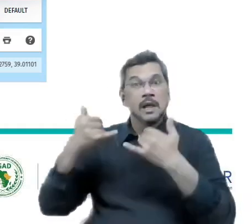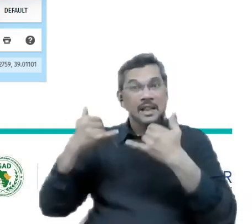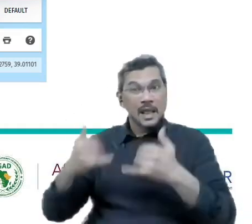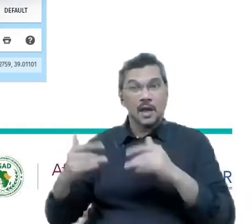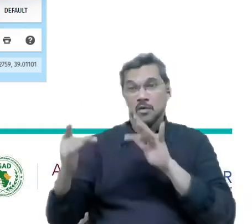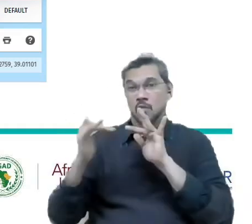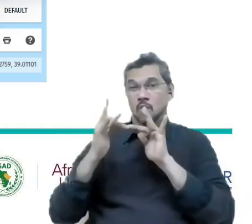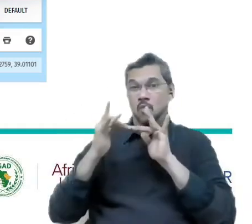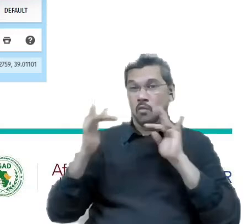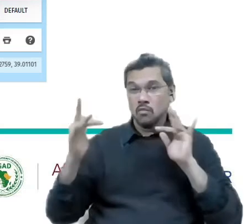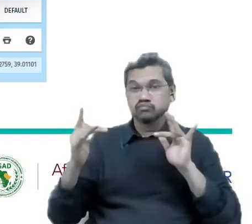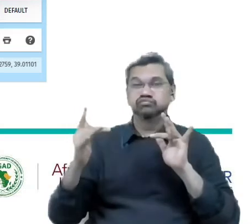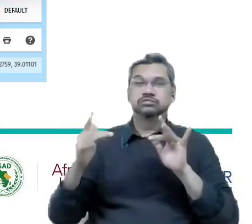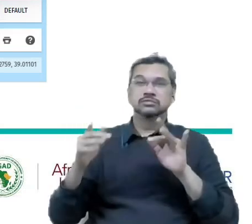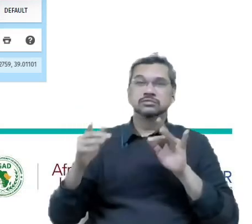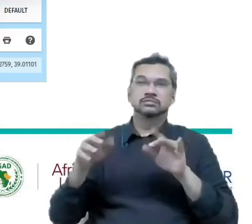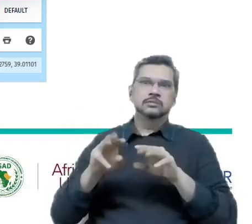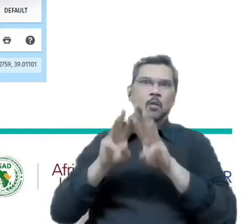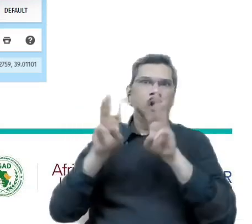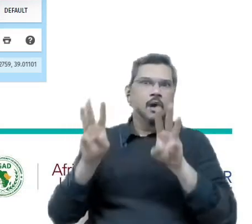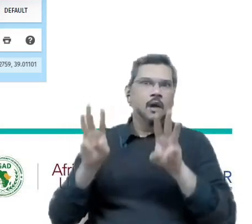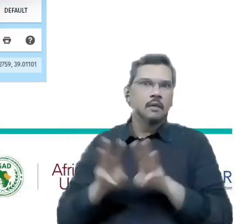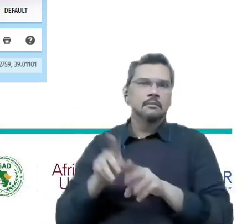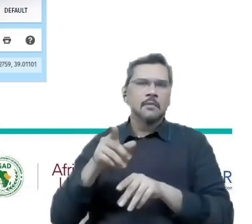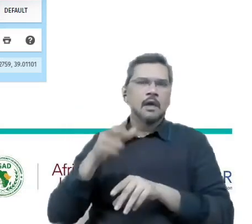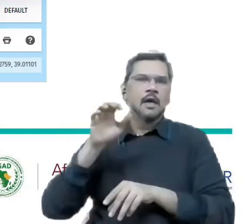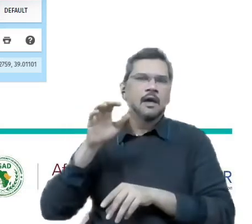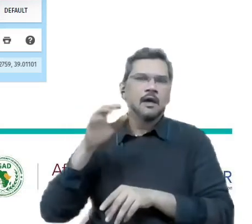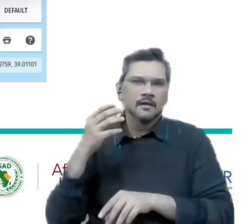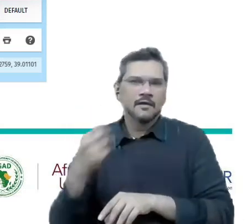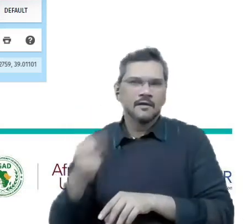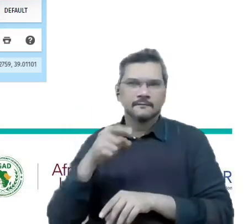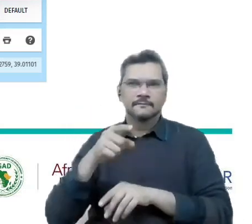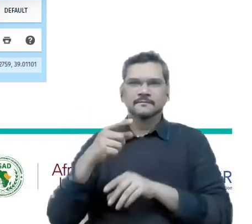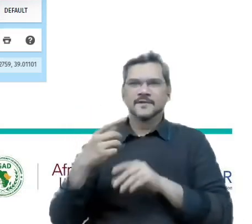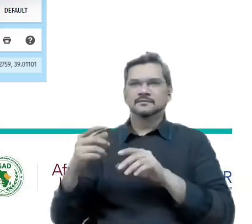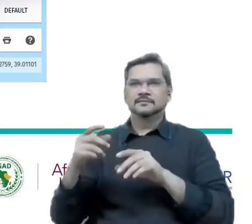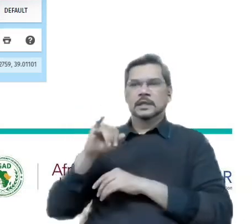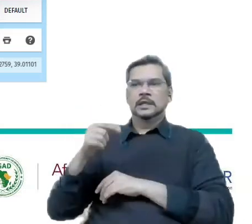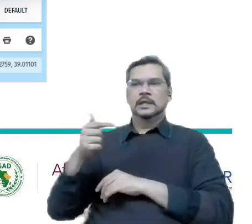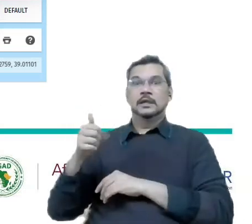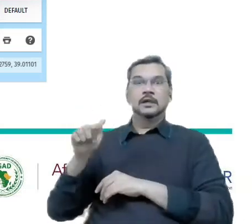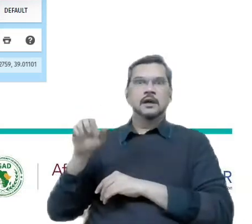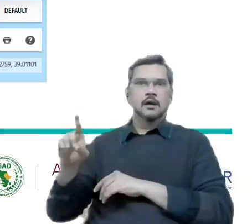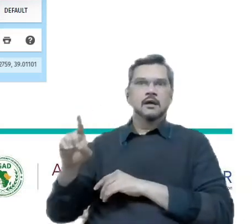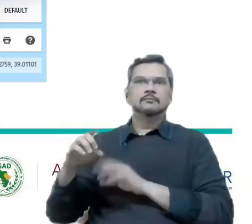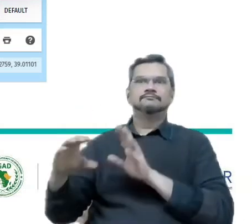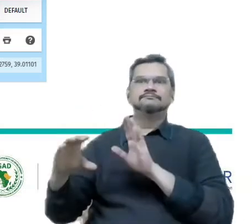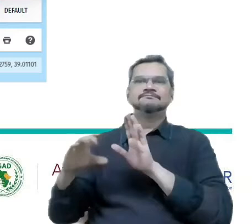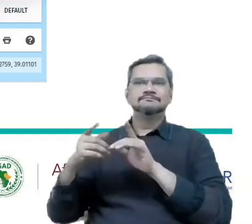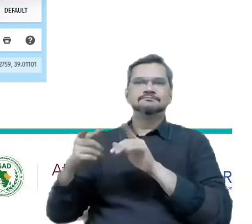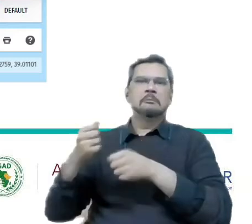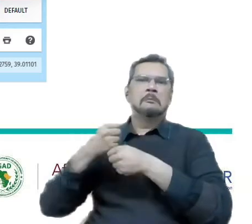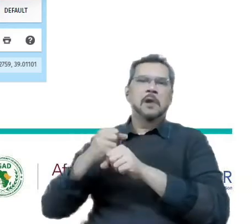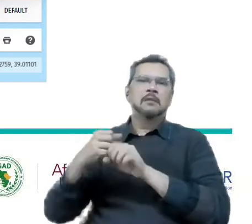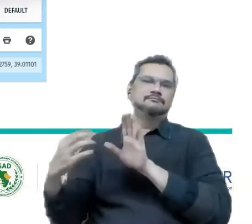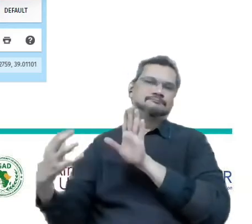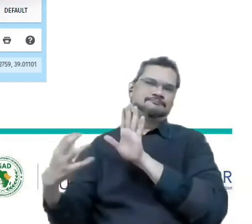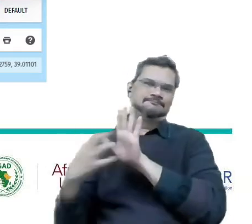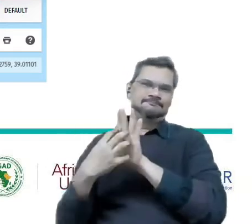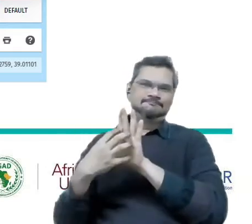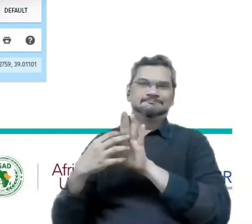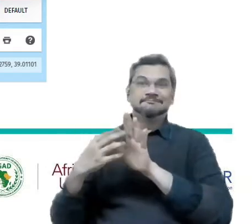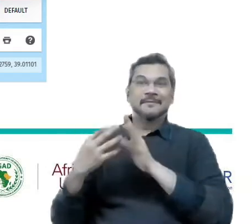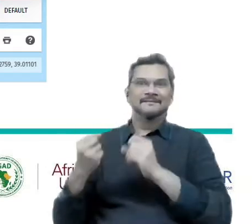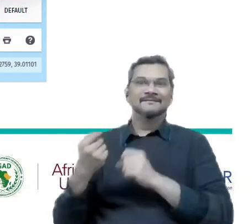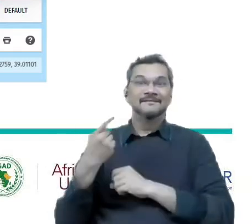been offered as a portfolio of IGAD and ICPAC. But as I said, this is not enough. We have to attach the forecast and monitoring